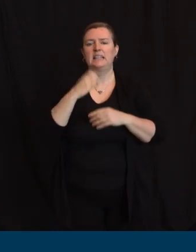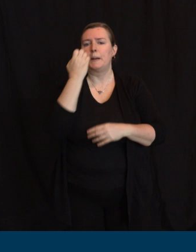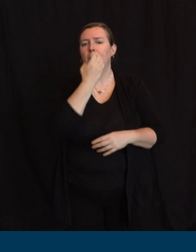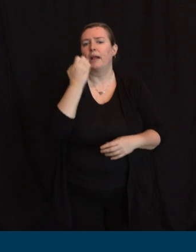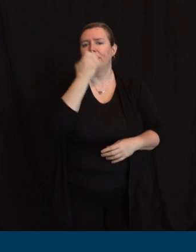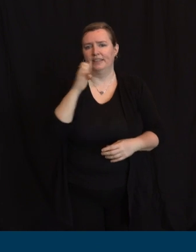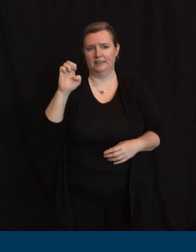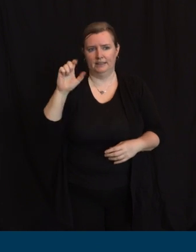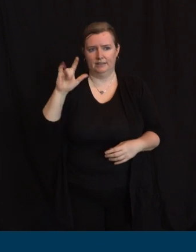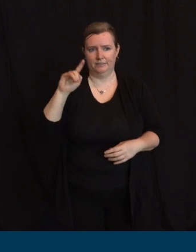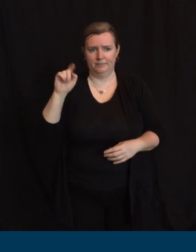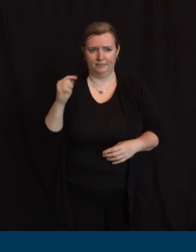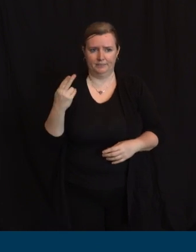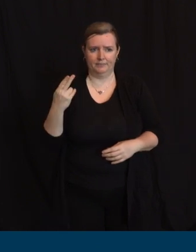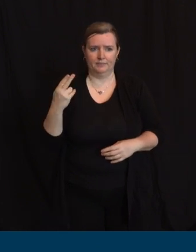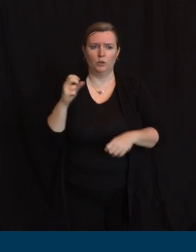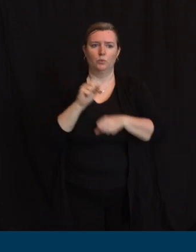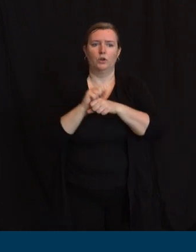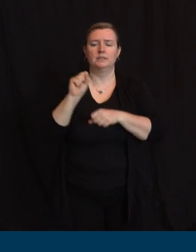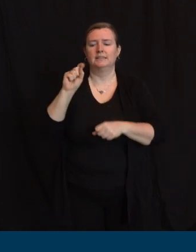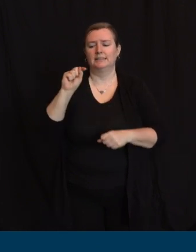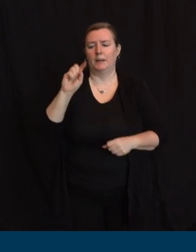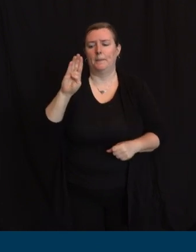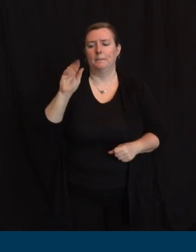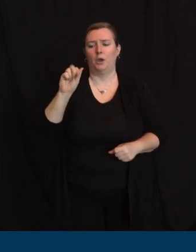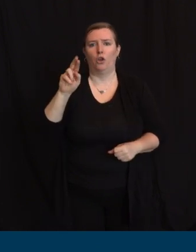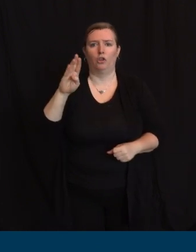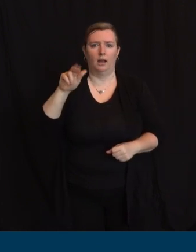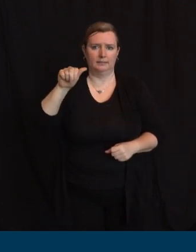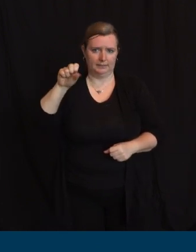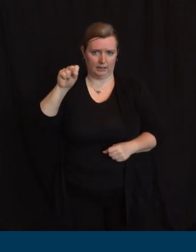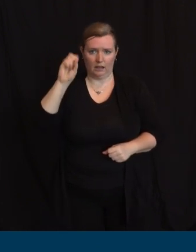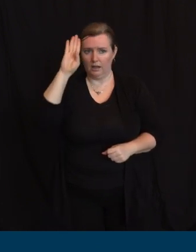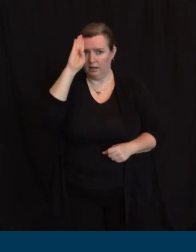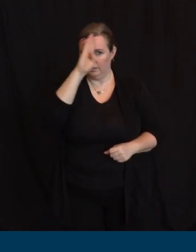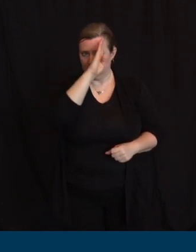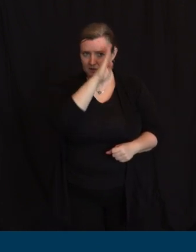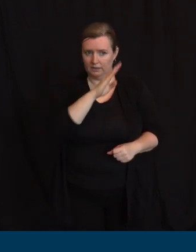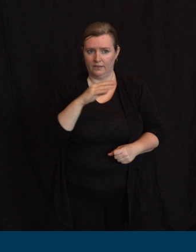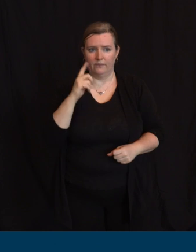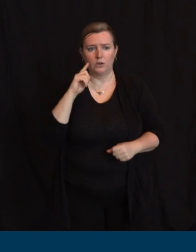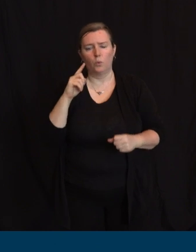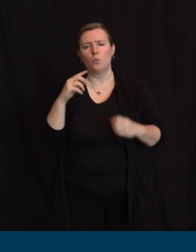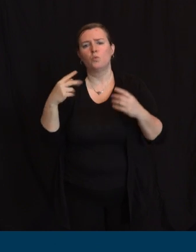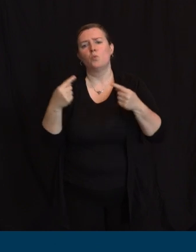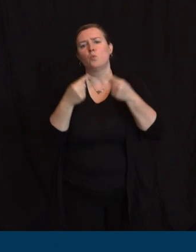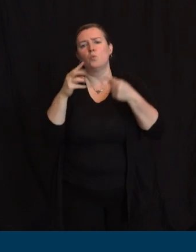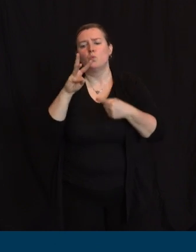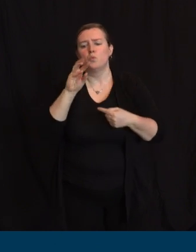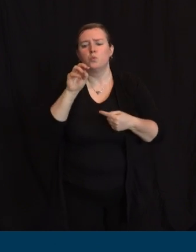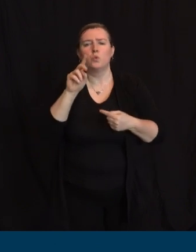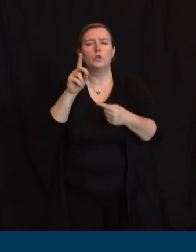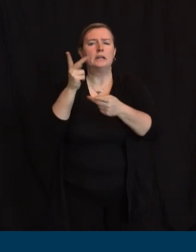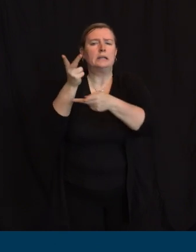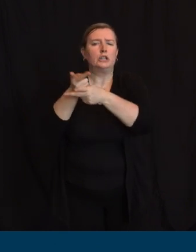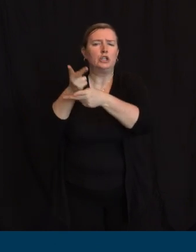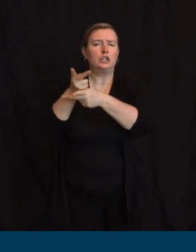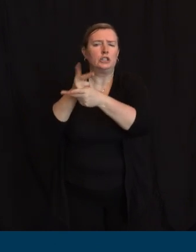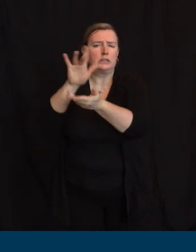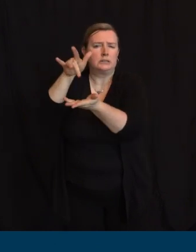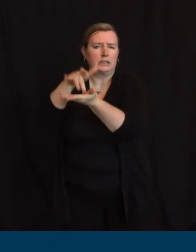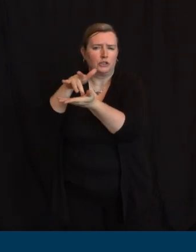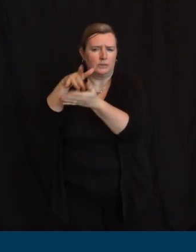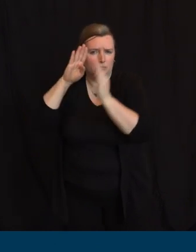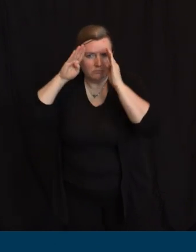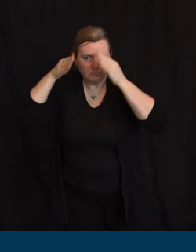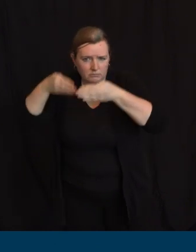Center as a hyperbaric safety officer in the wound care center. But his most important jobs